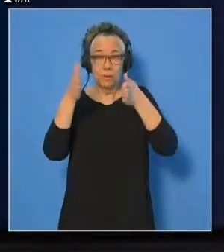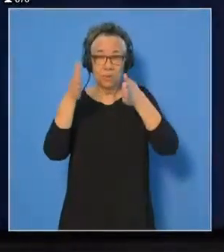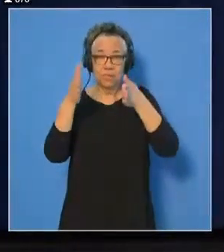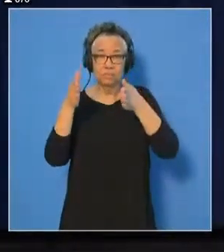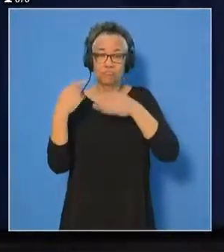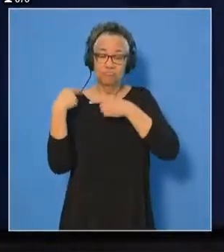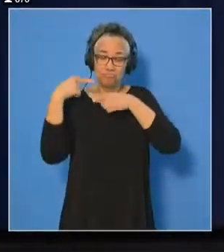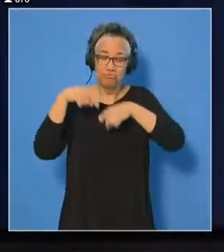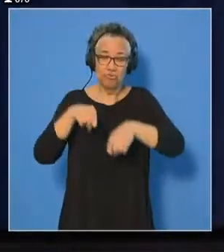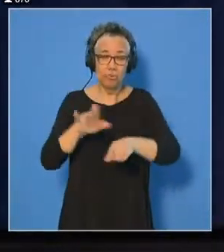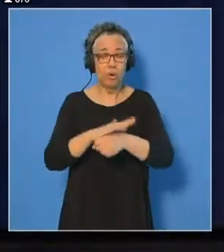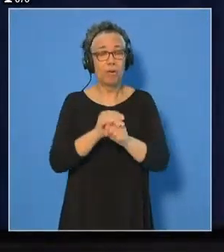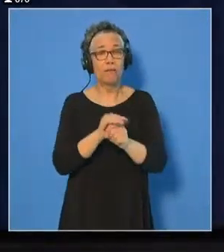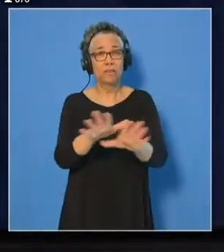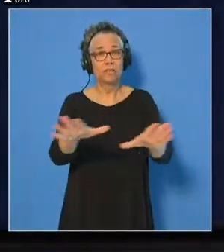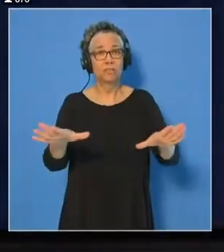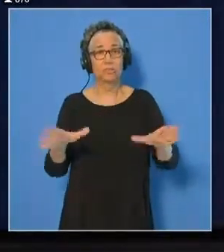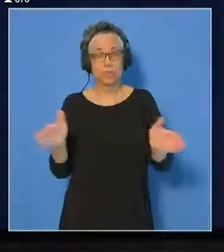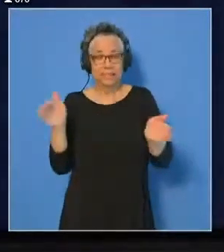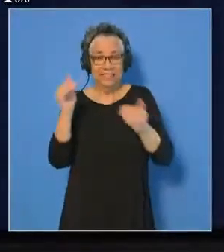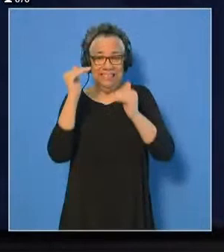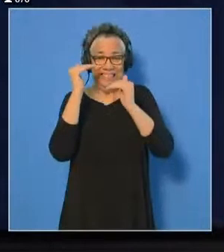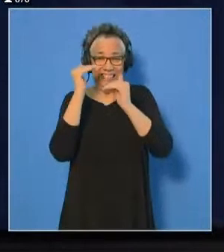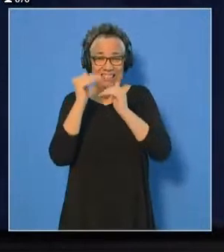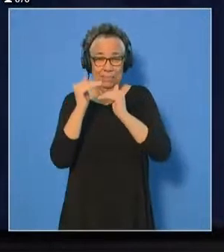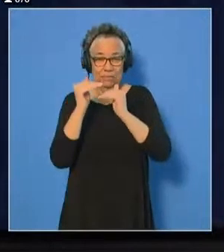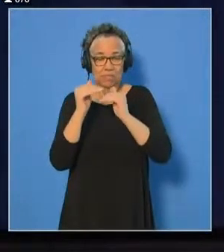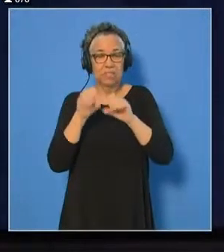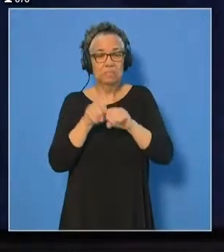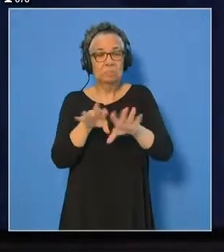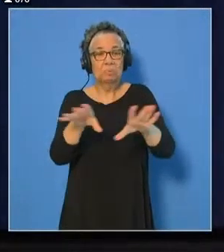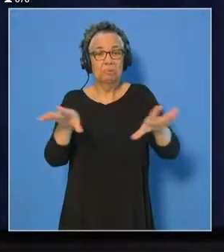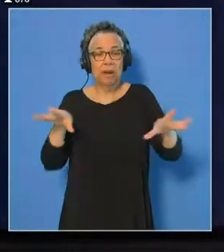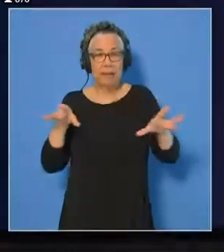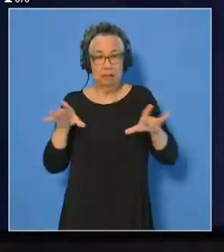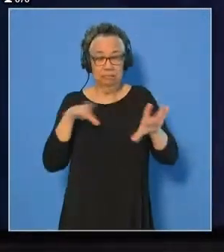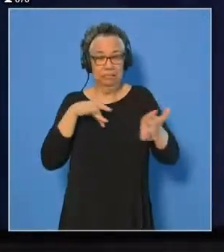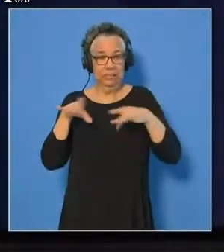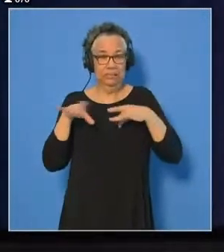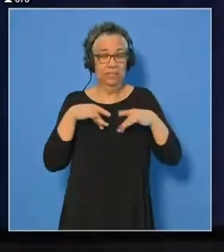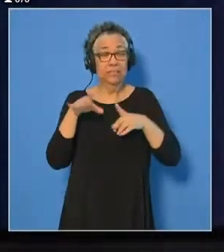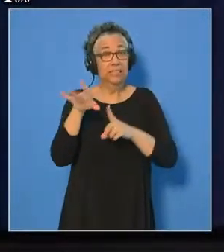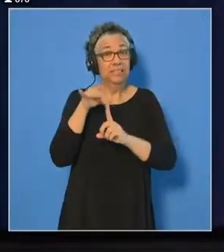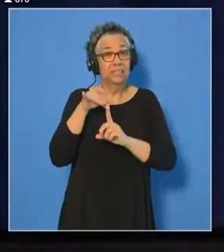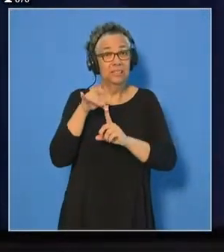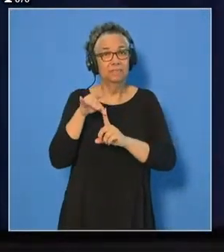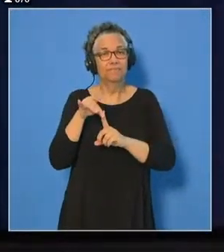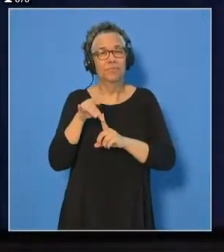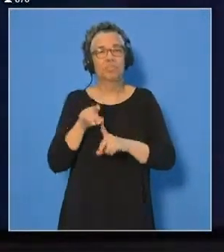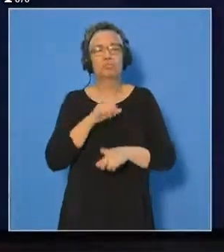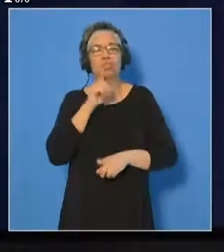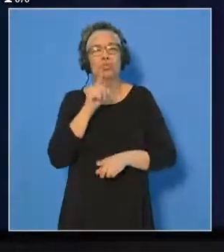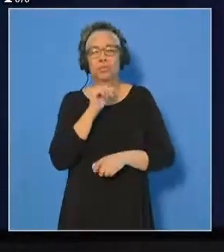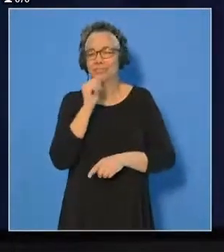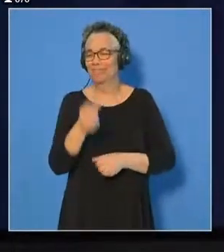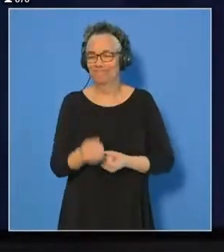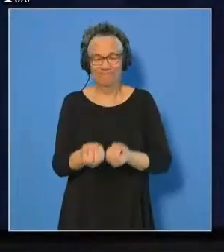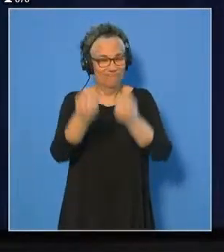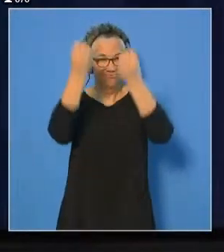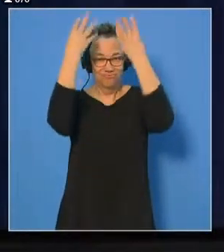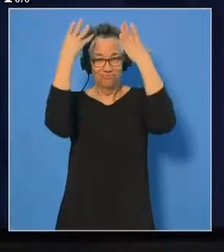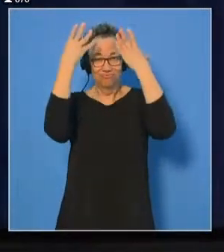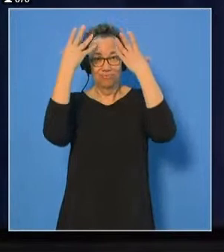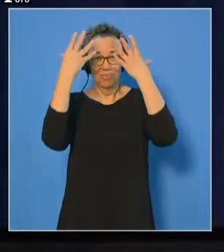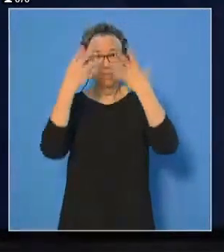to limit the possibility of the transmission of the virus, to ensure that it does not overwhelm our healthcare system. It is not